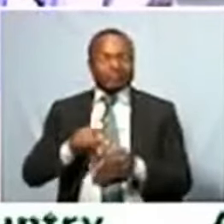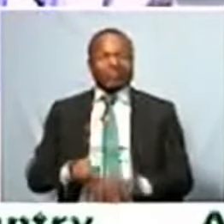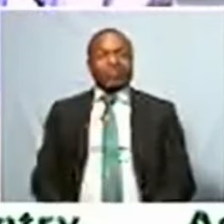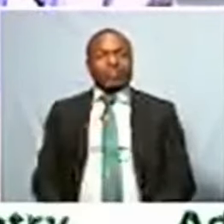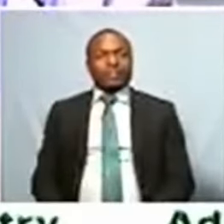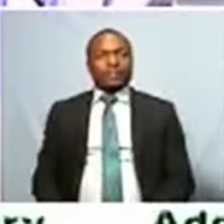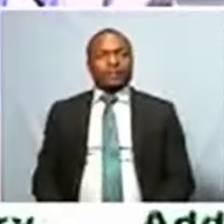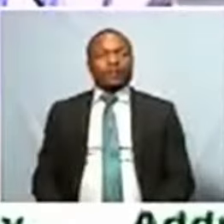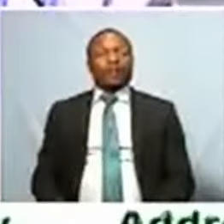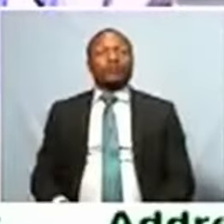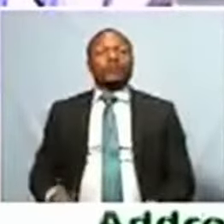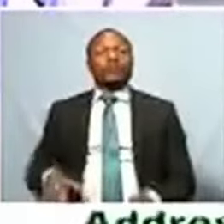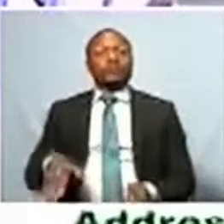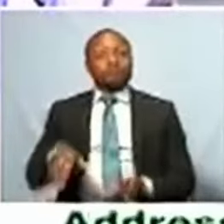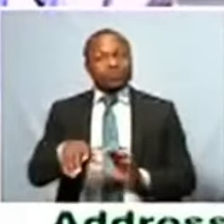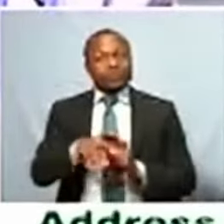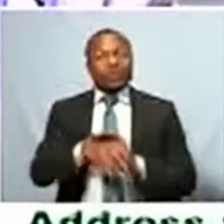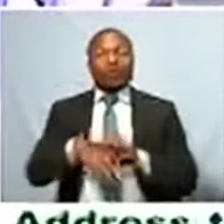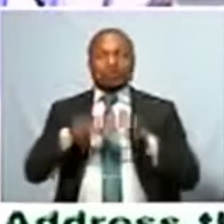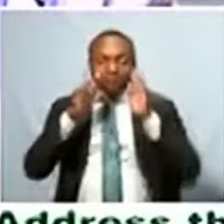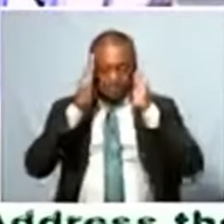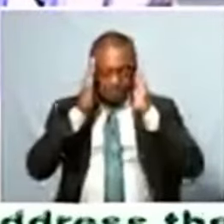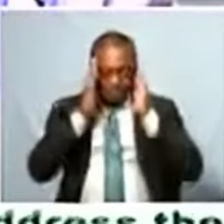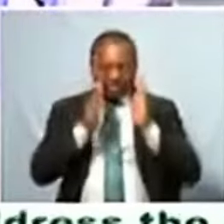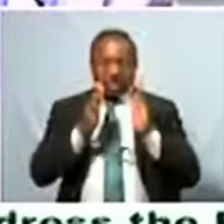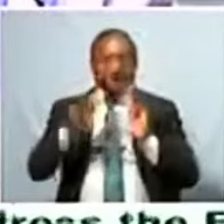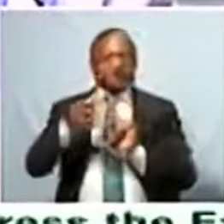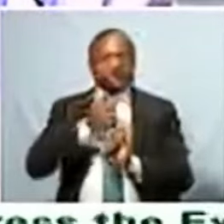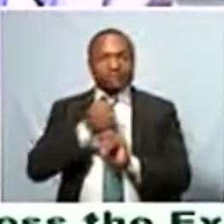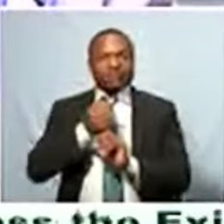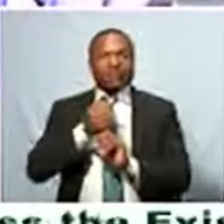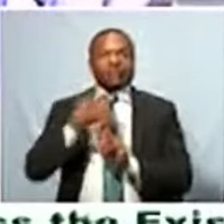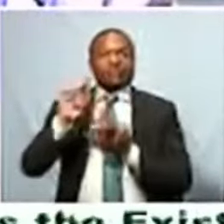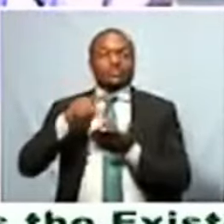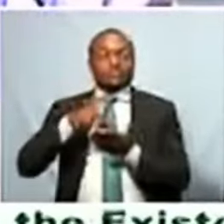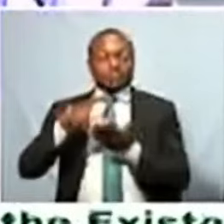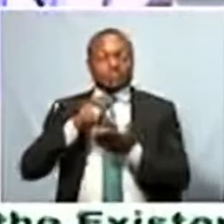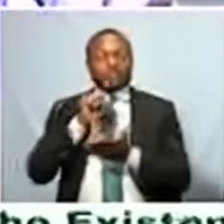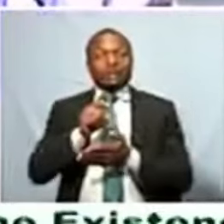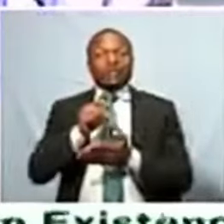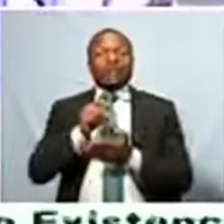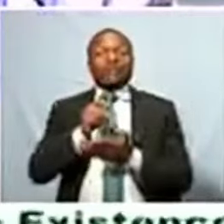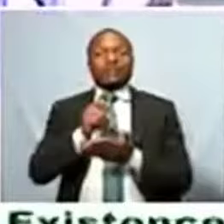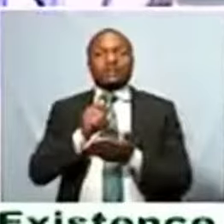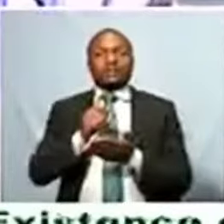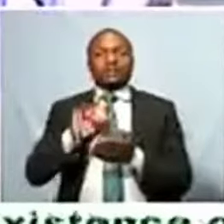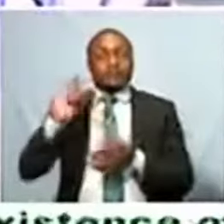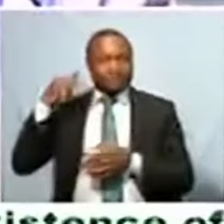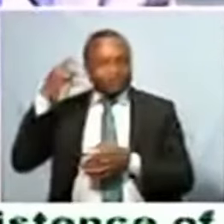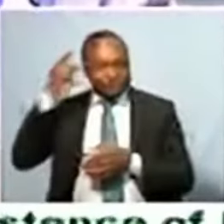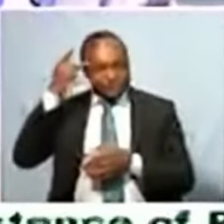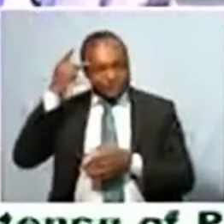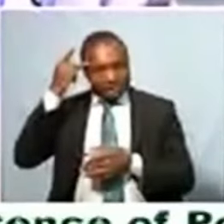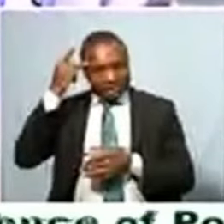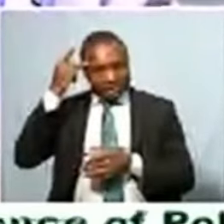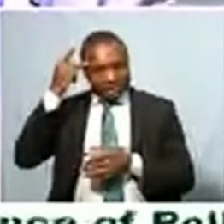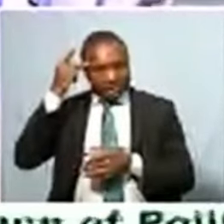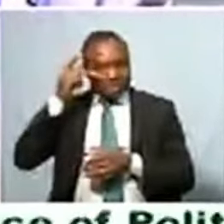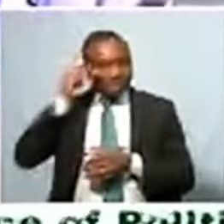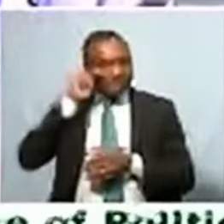are uncompromisingly committed to achievements of the party." That was pure political